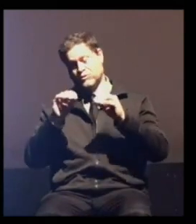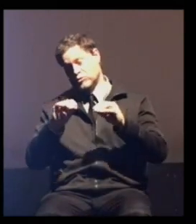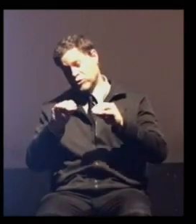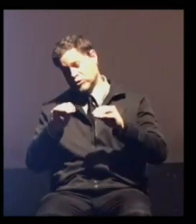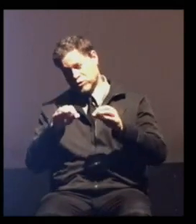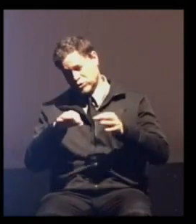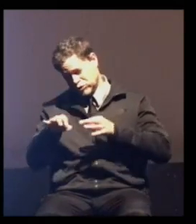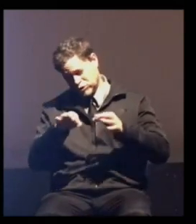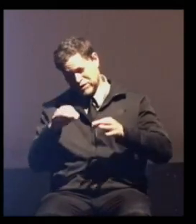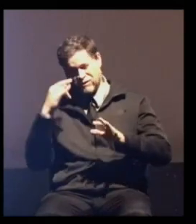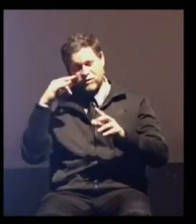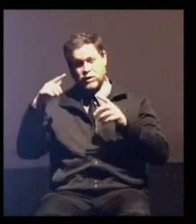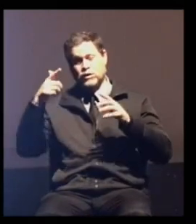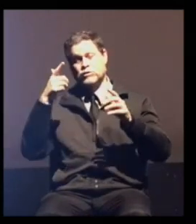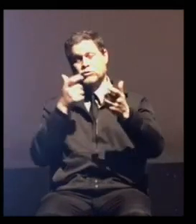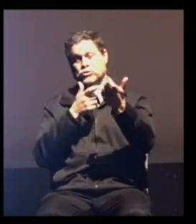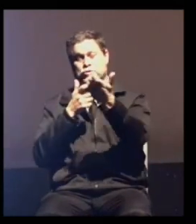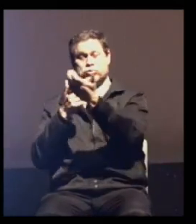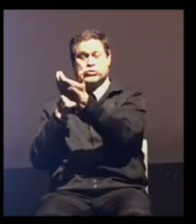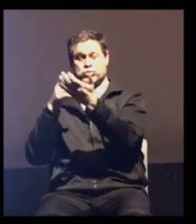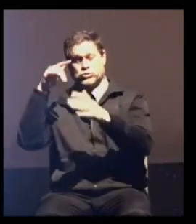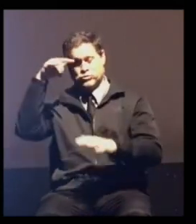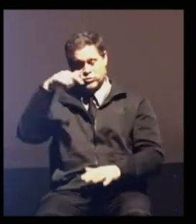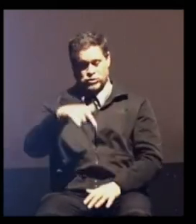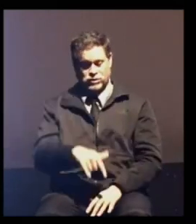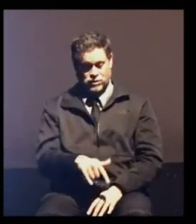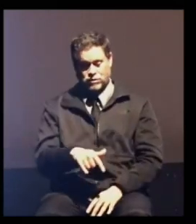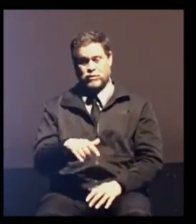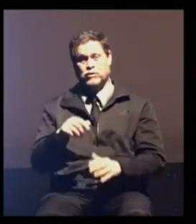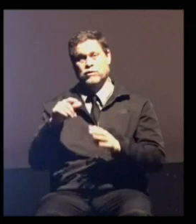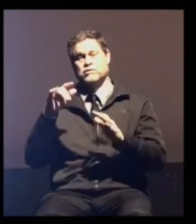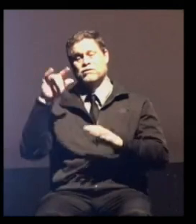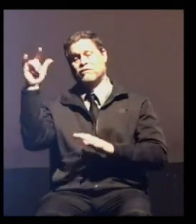down. As a flight surgeon, I qualified.